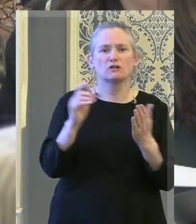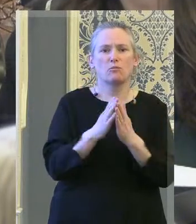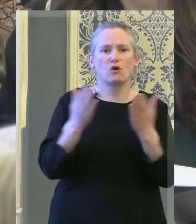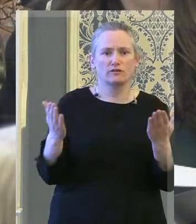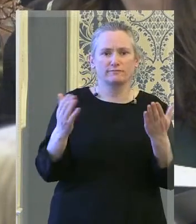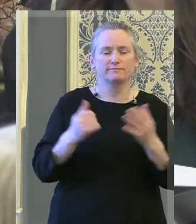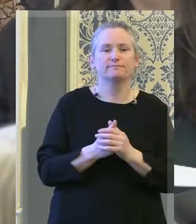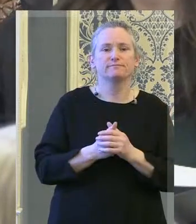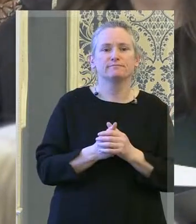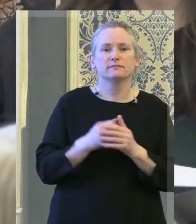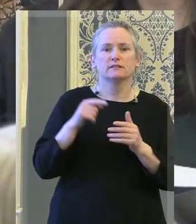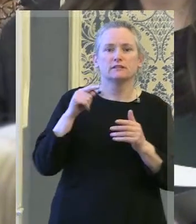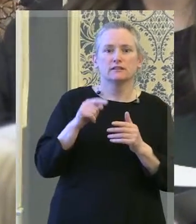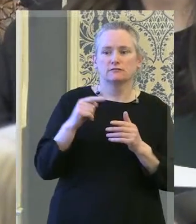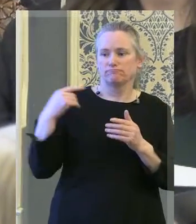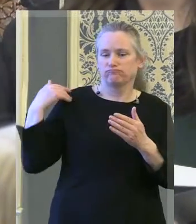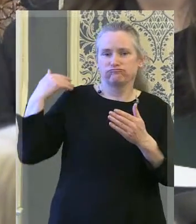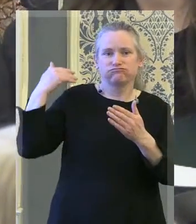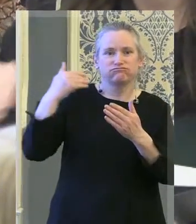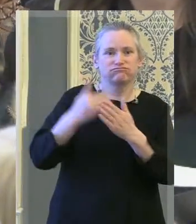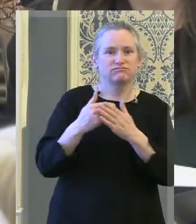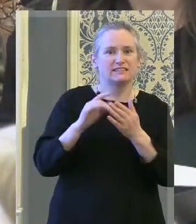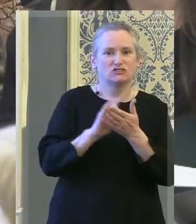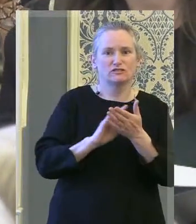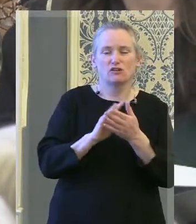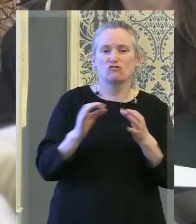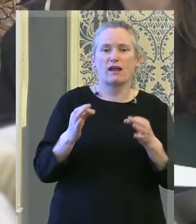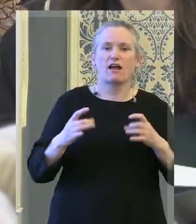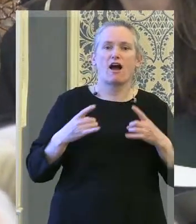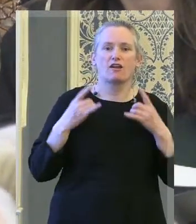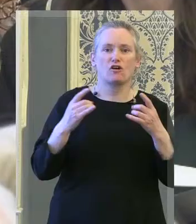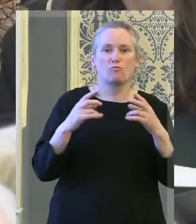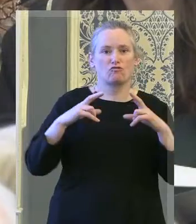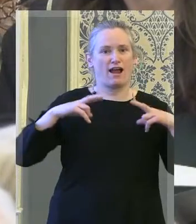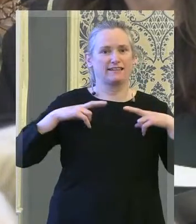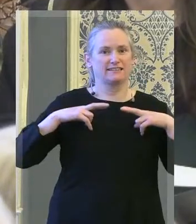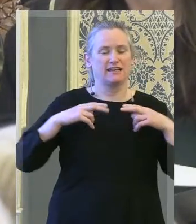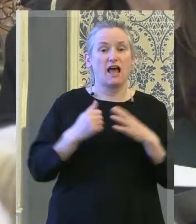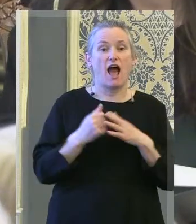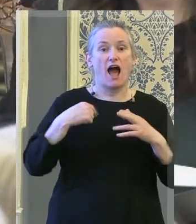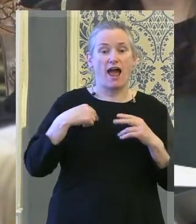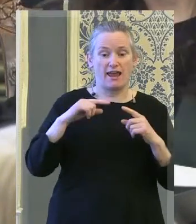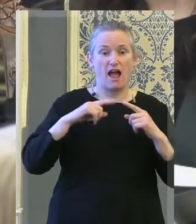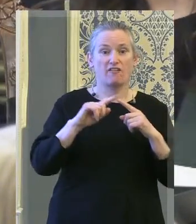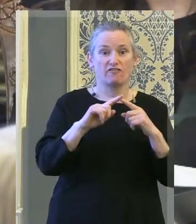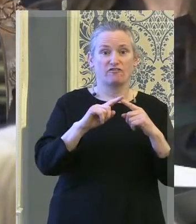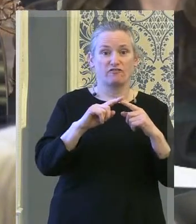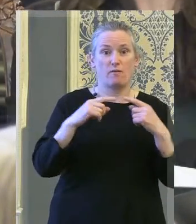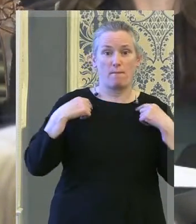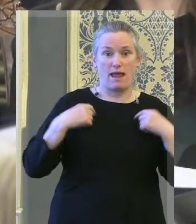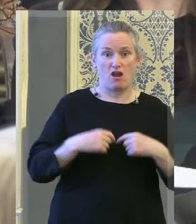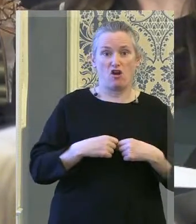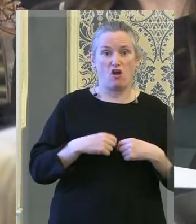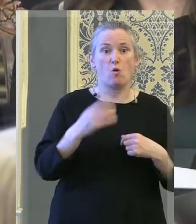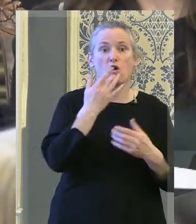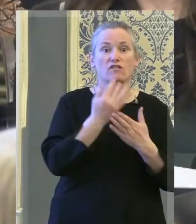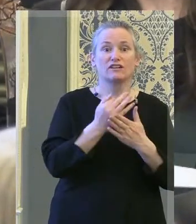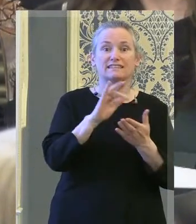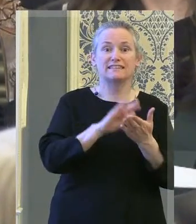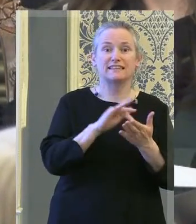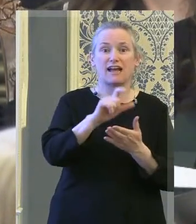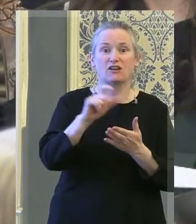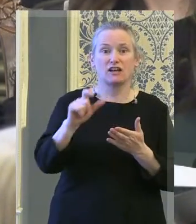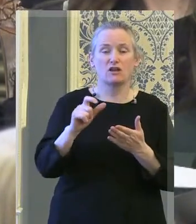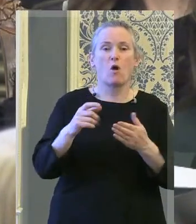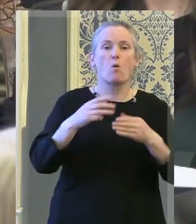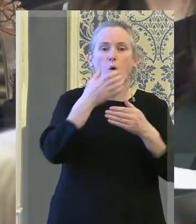Drawing upon this cherished history, then, it is with great honour and pride that I, as Mayor of Waterford City and County Council, extend a